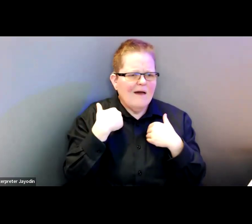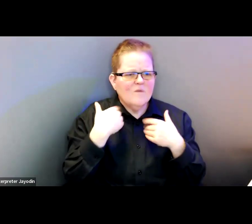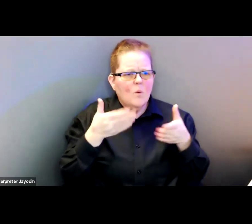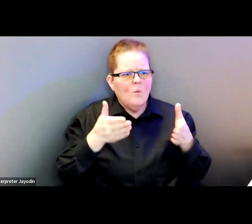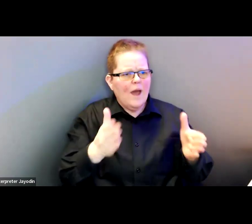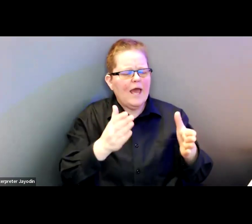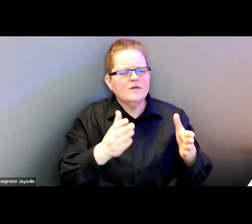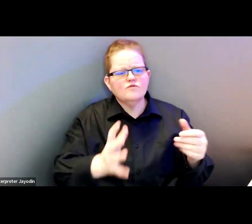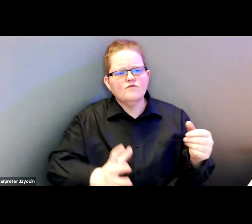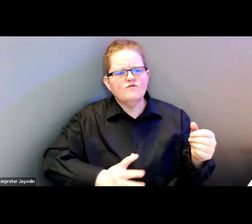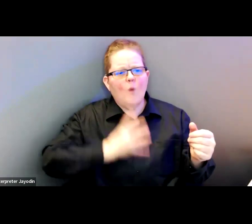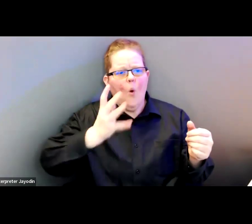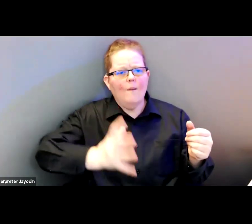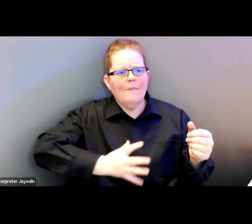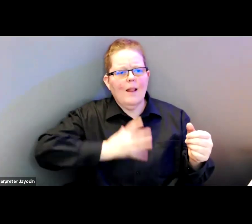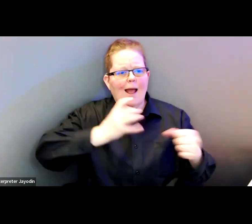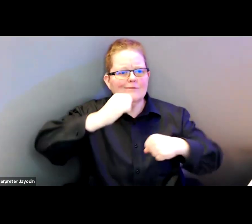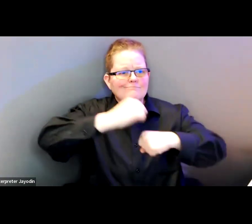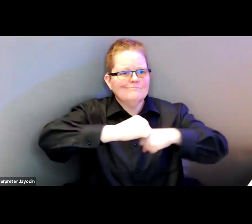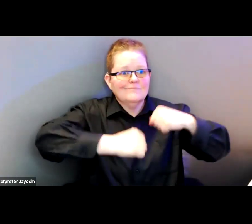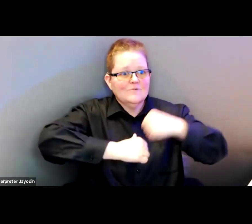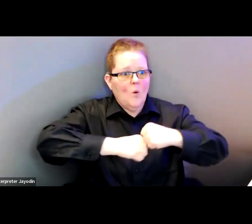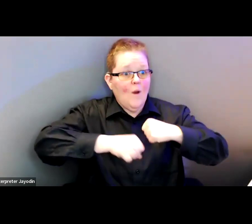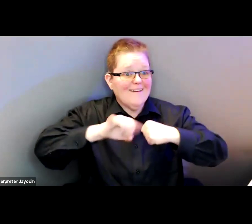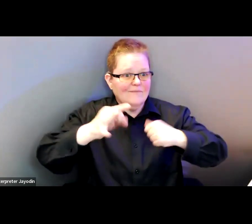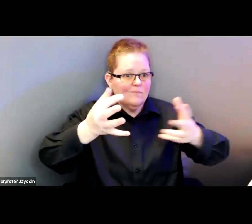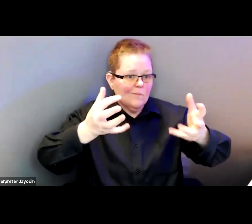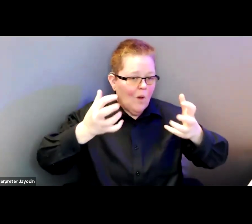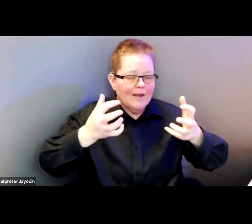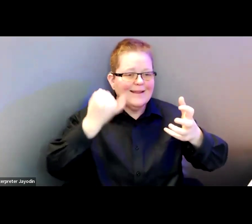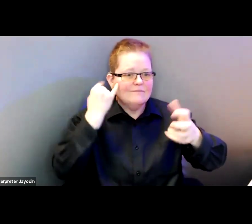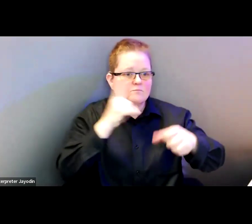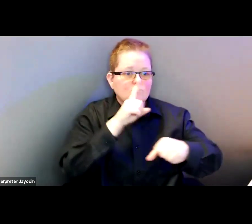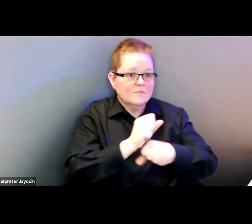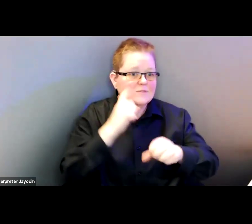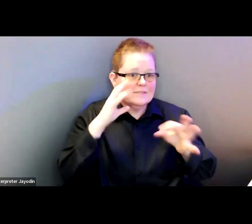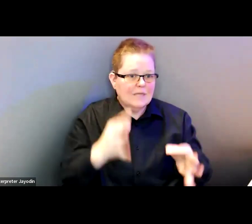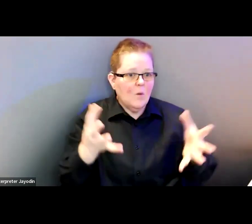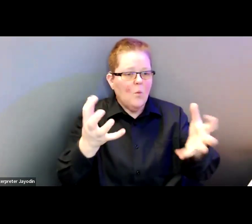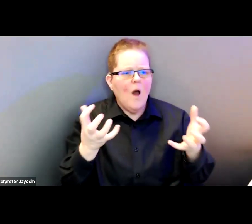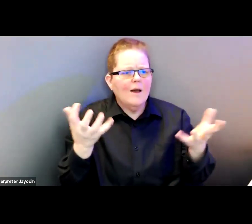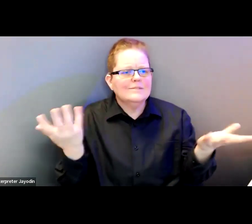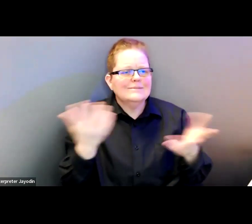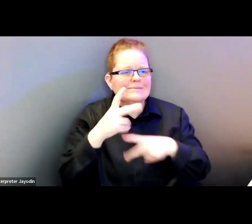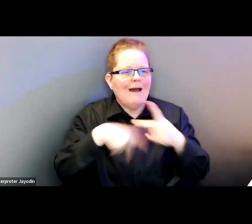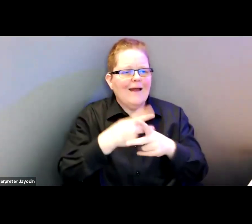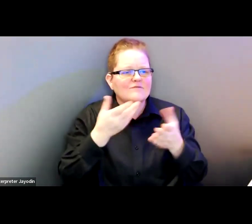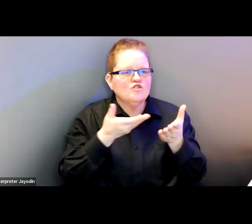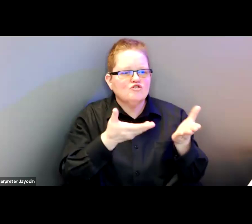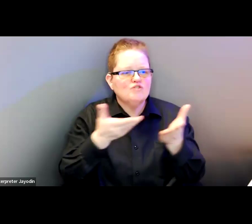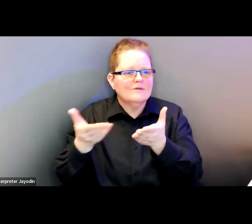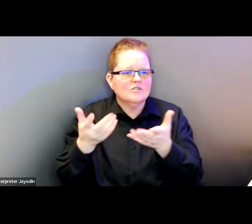or to figure out whether it makes sense to formalize, and if so, to come back with some suggestions about ways to